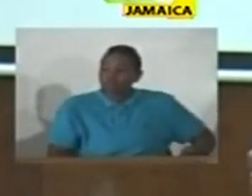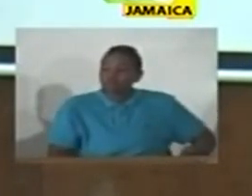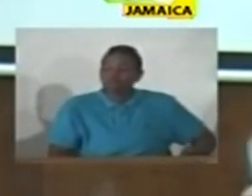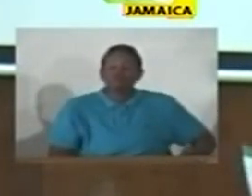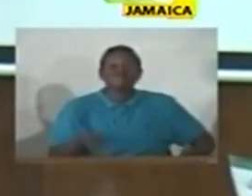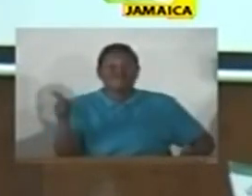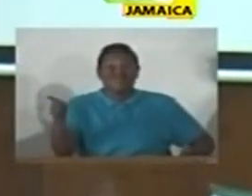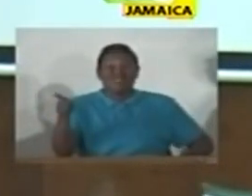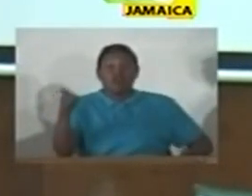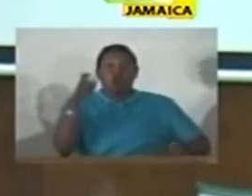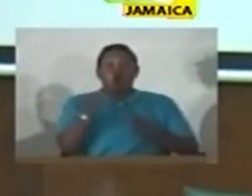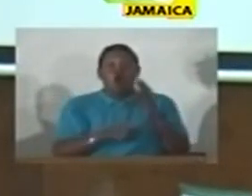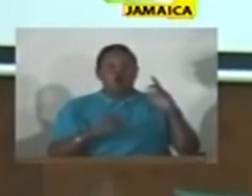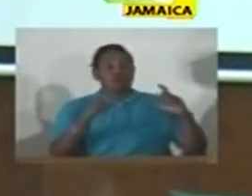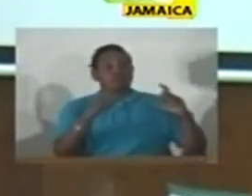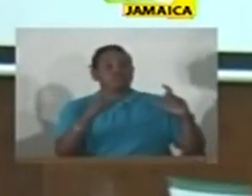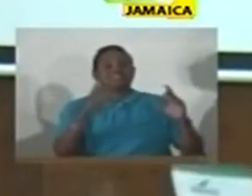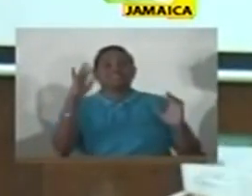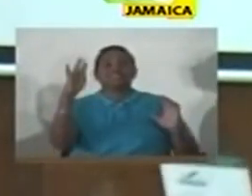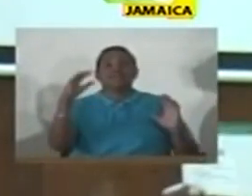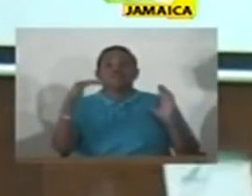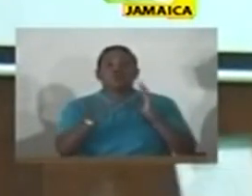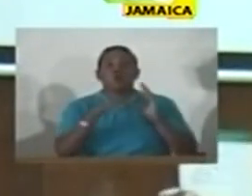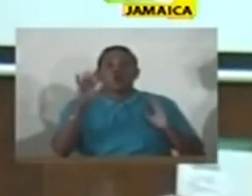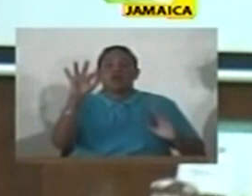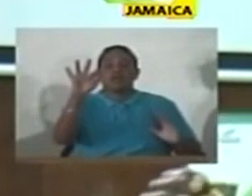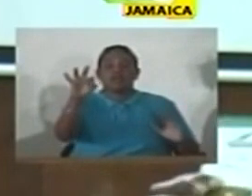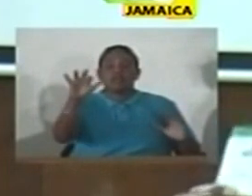this pack costs